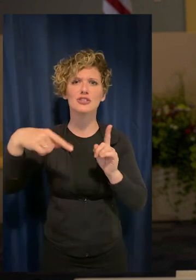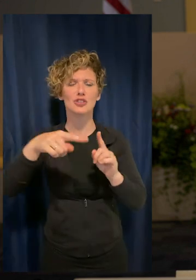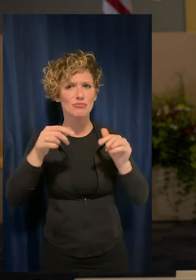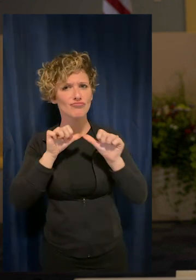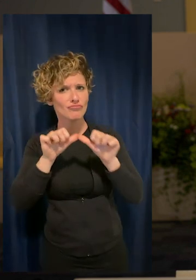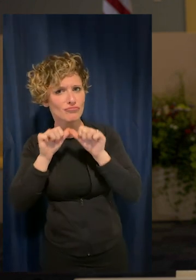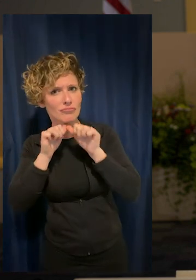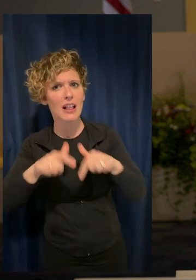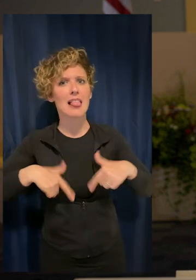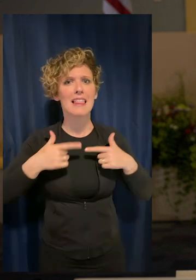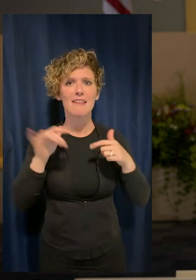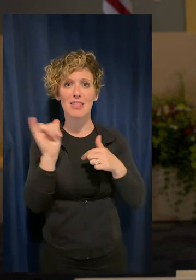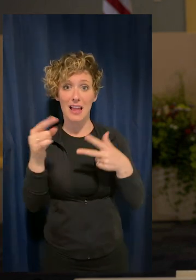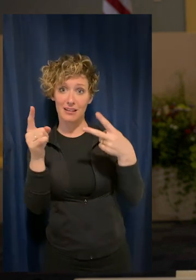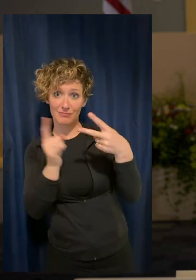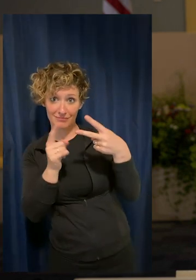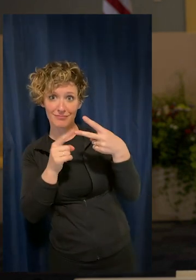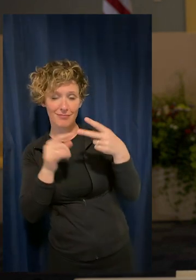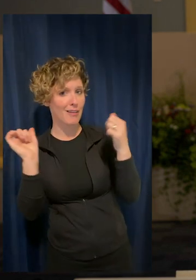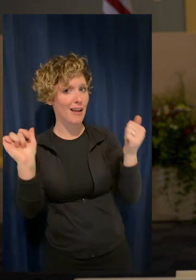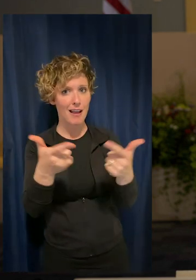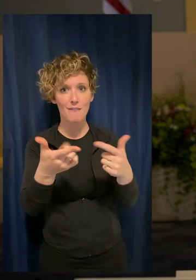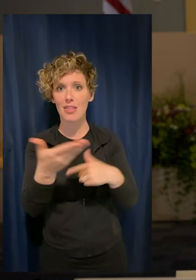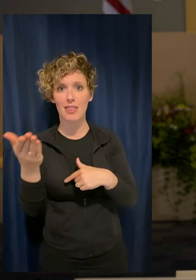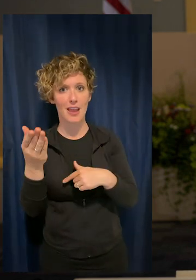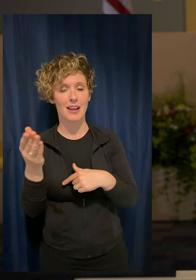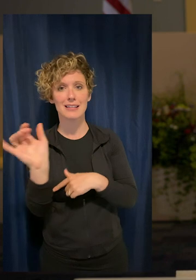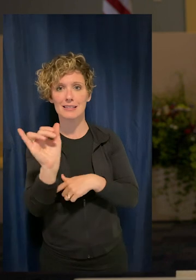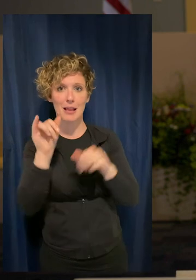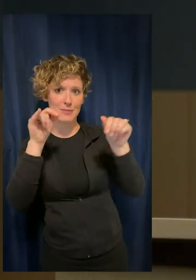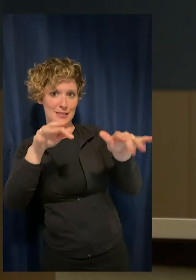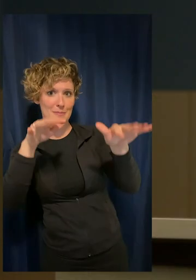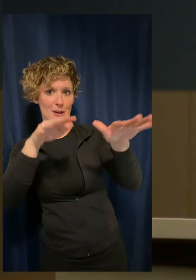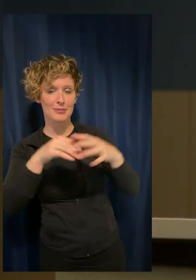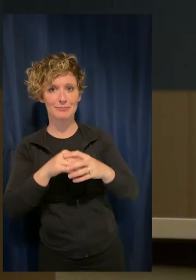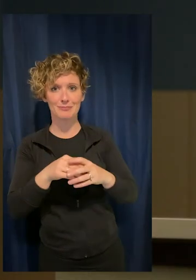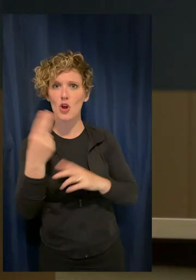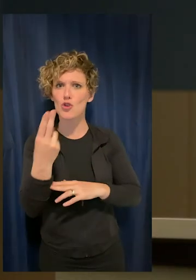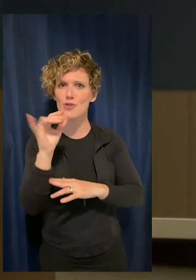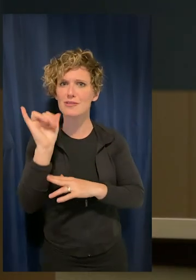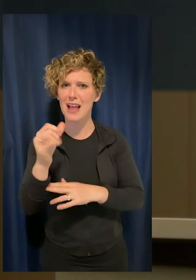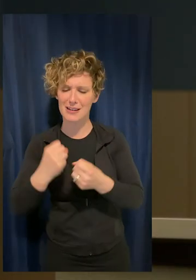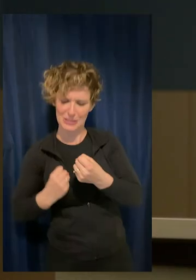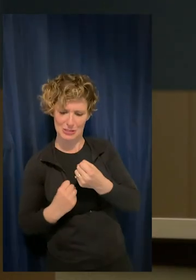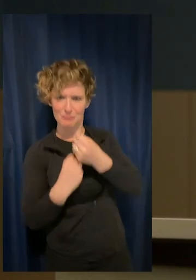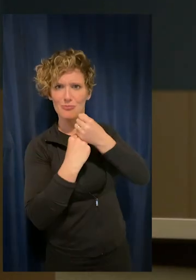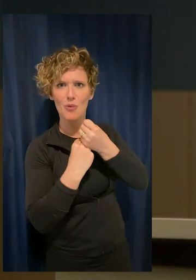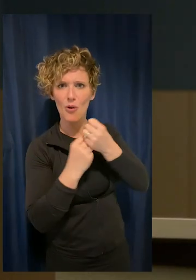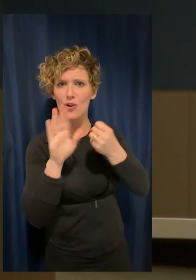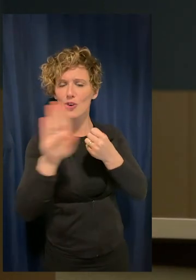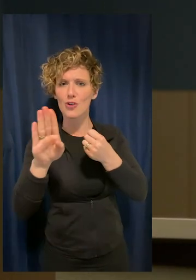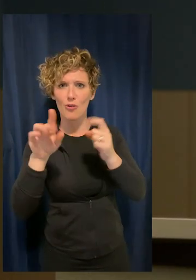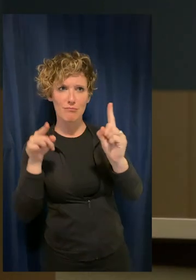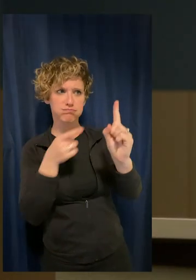your perspective to propel you to greatness. Here at Redington High School, we have these words written on the top